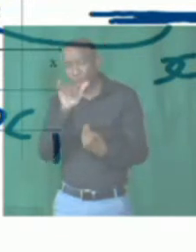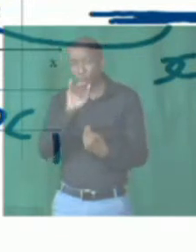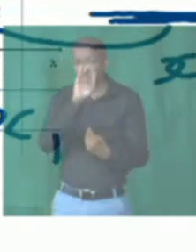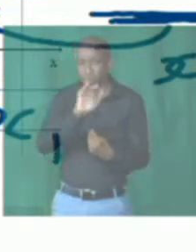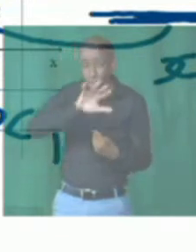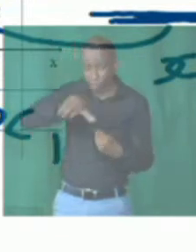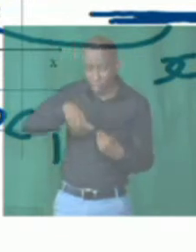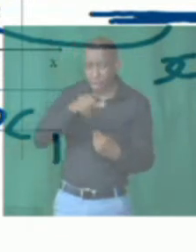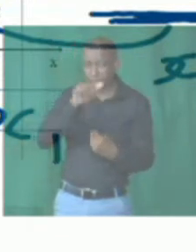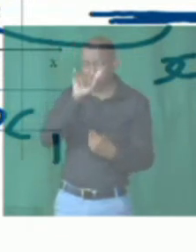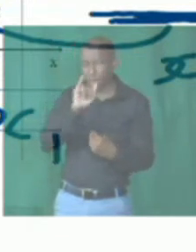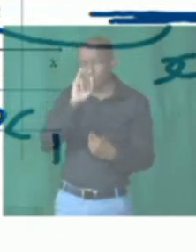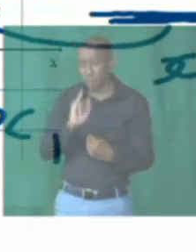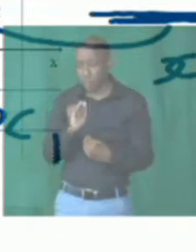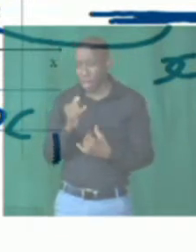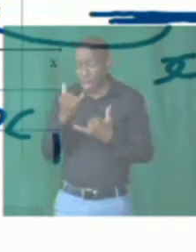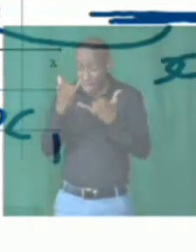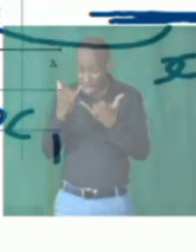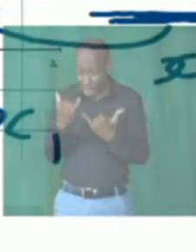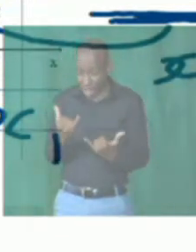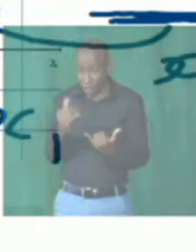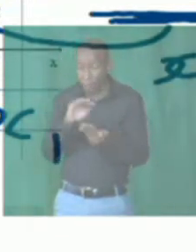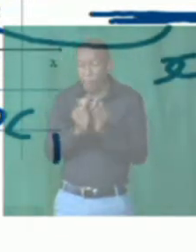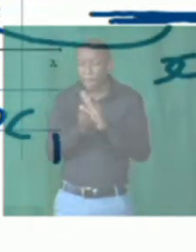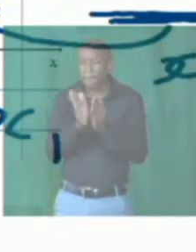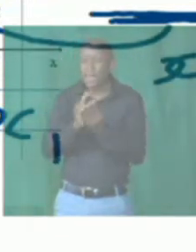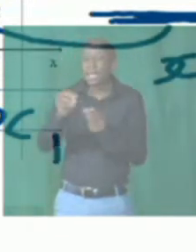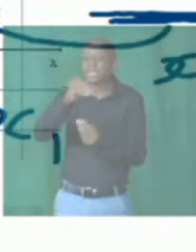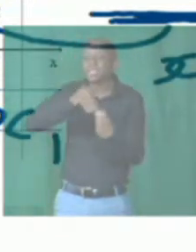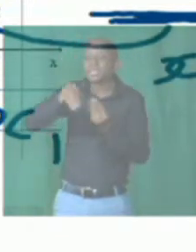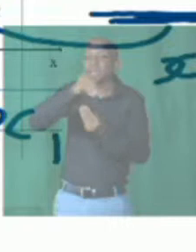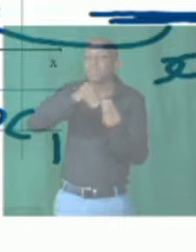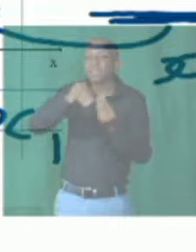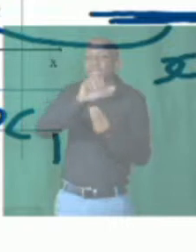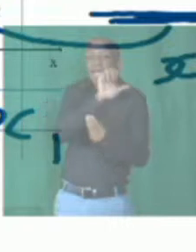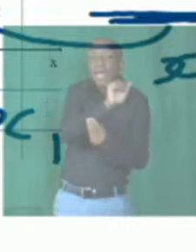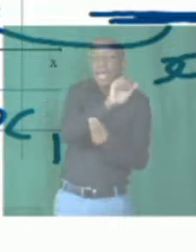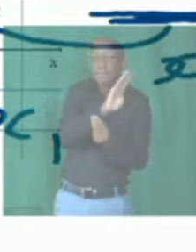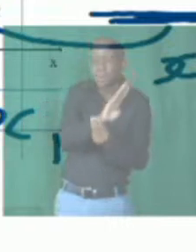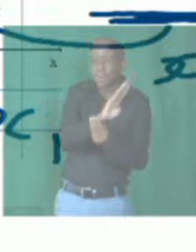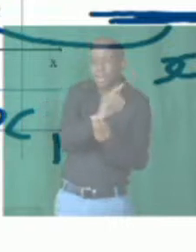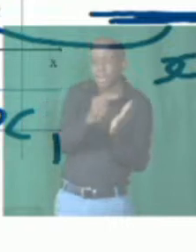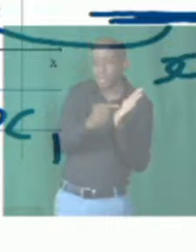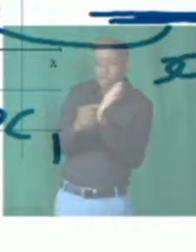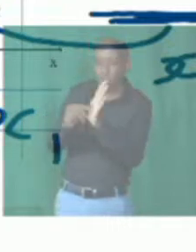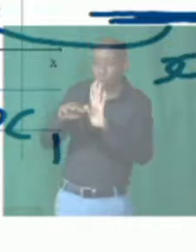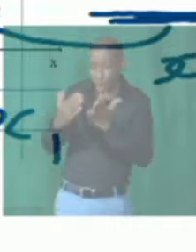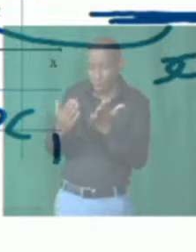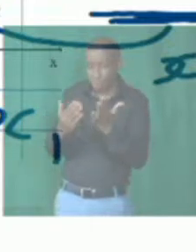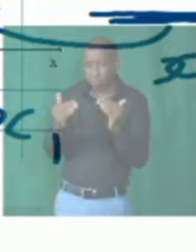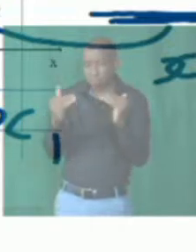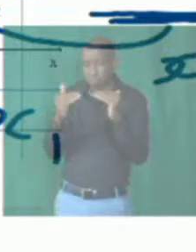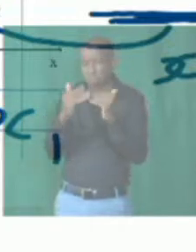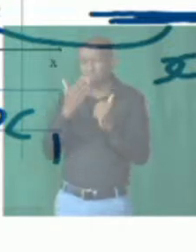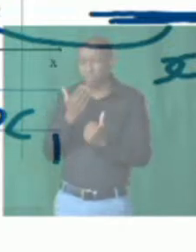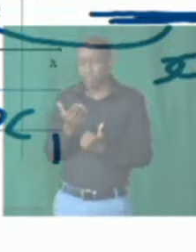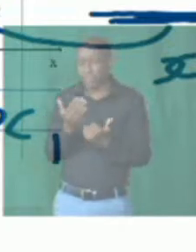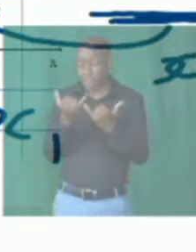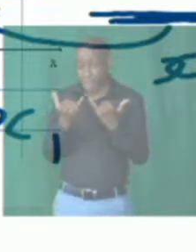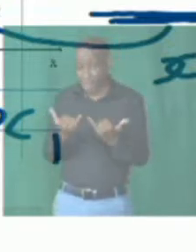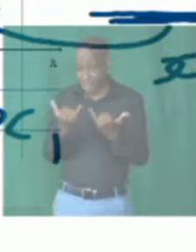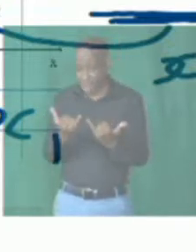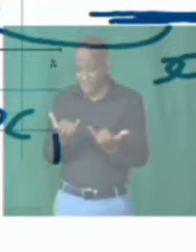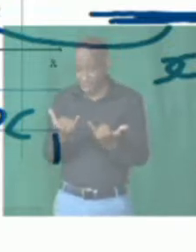Okay, then we make AP the subject, so we get this. Then remember, I said we normally